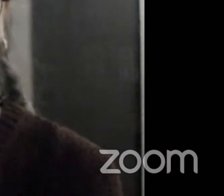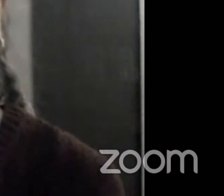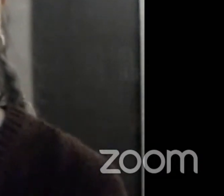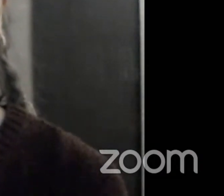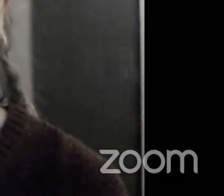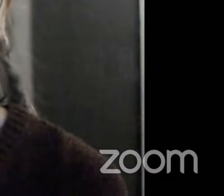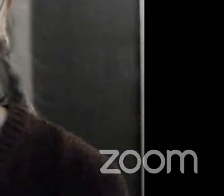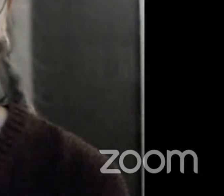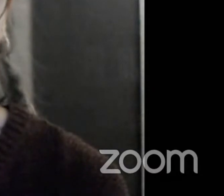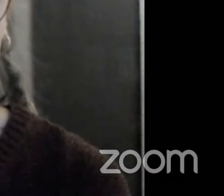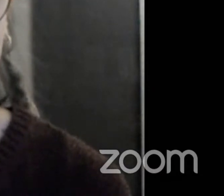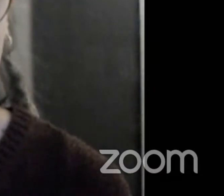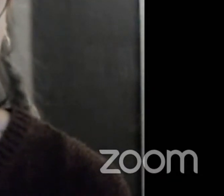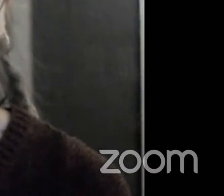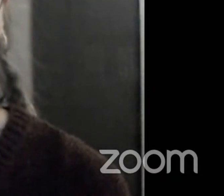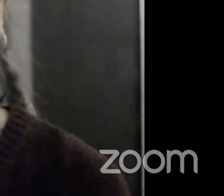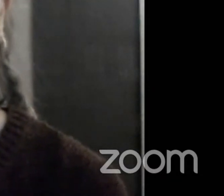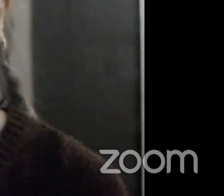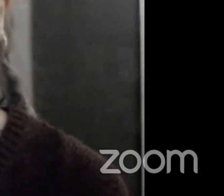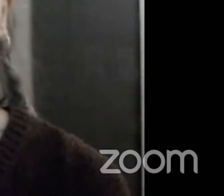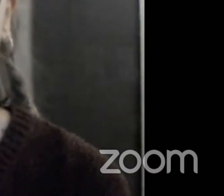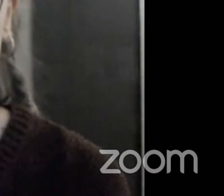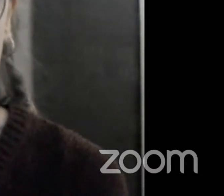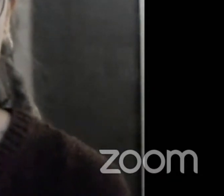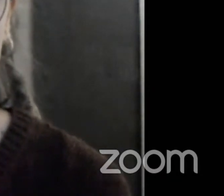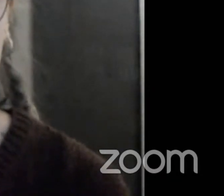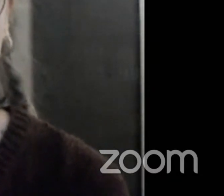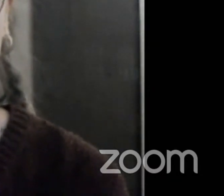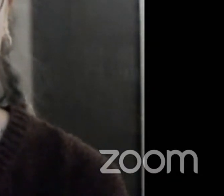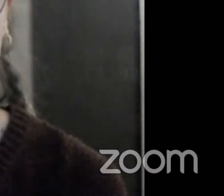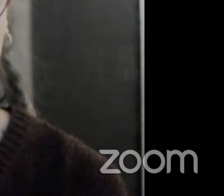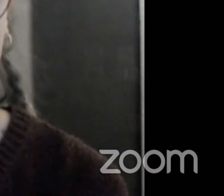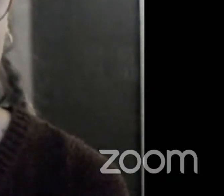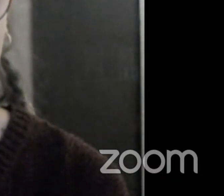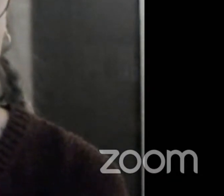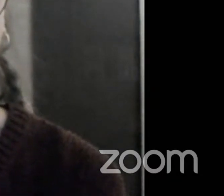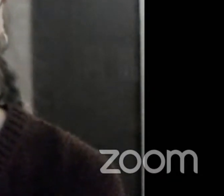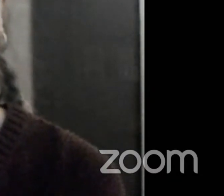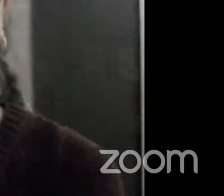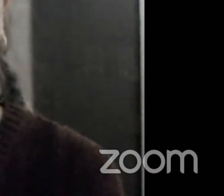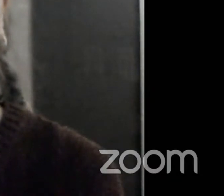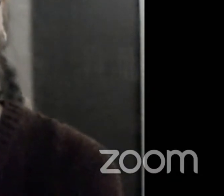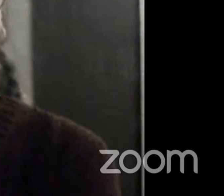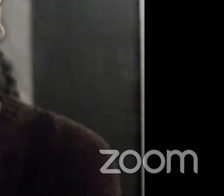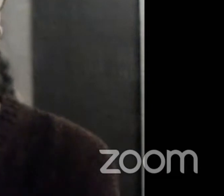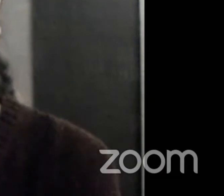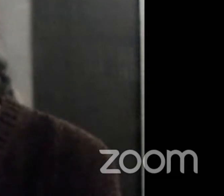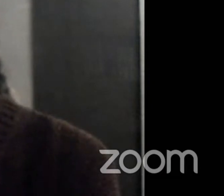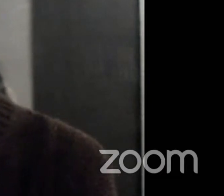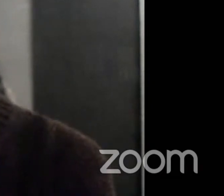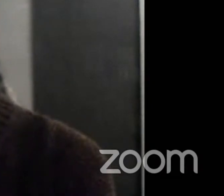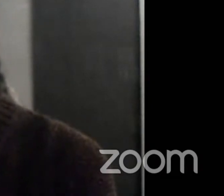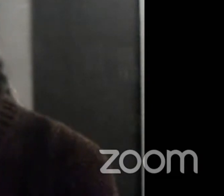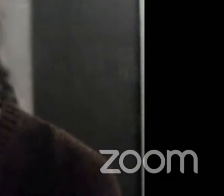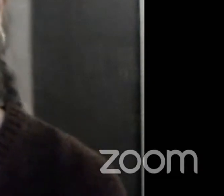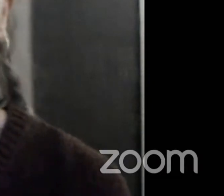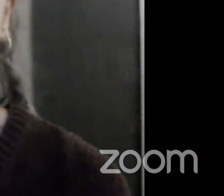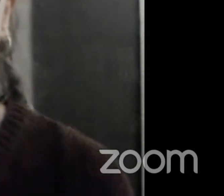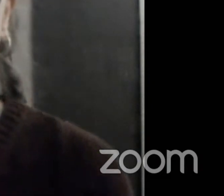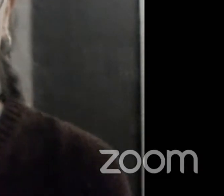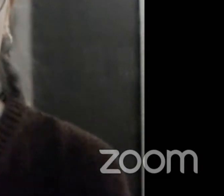In German as well. A warm welcome to you all. My name is Christina. I am a film student in Ludwigsburg at the Film